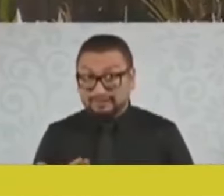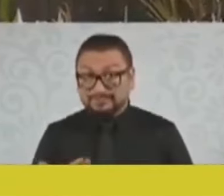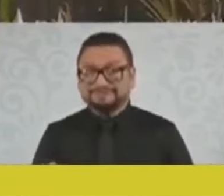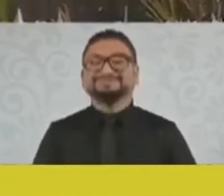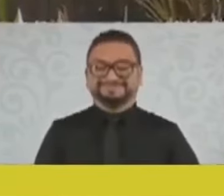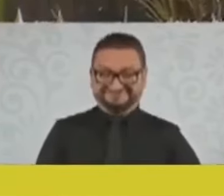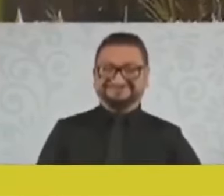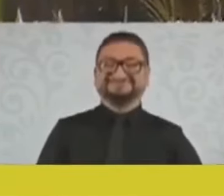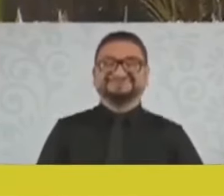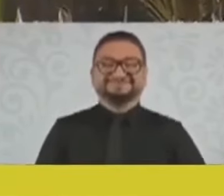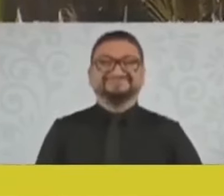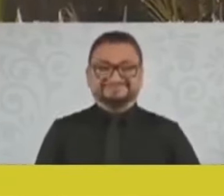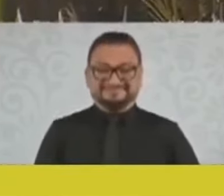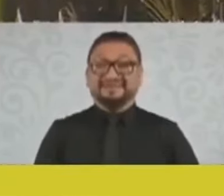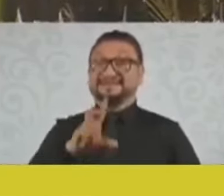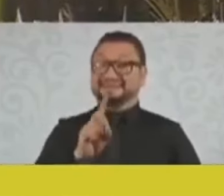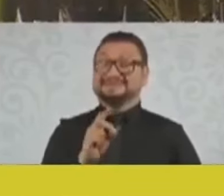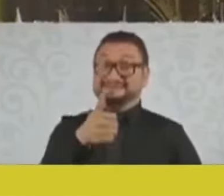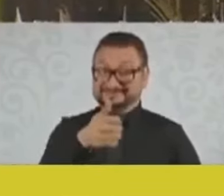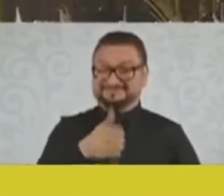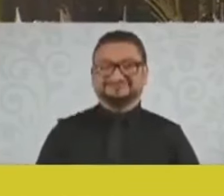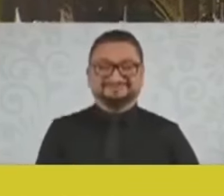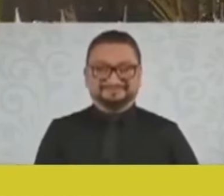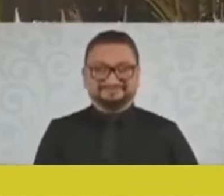We're going well.